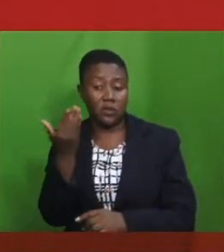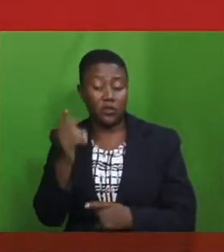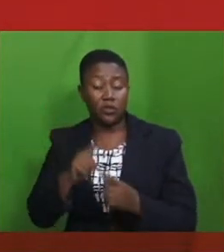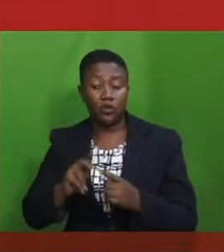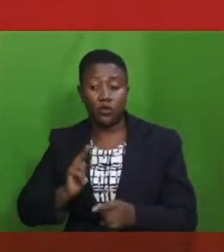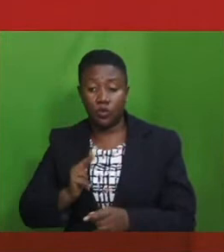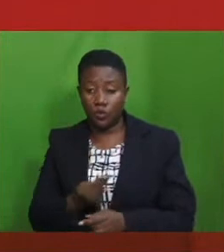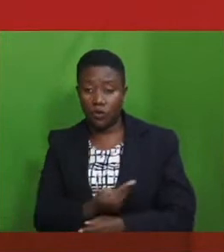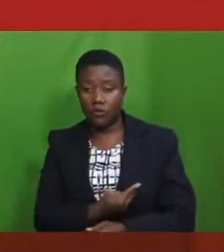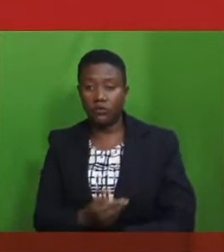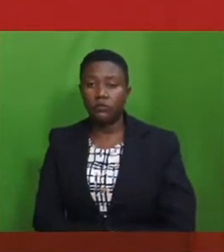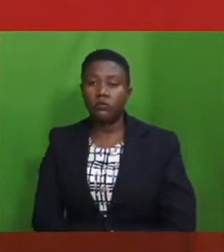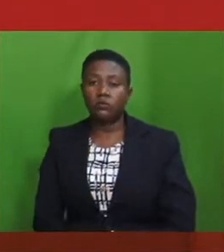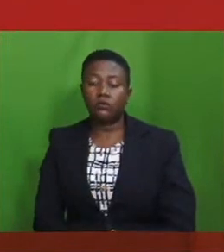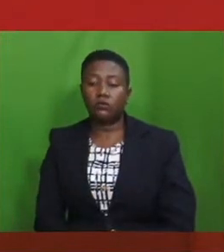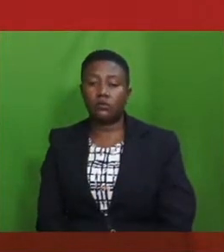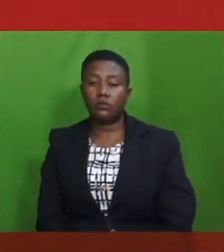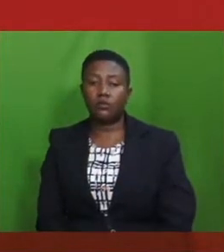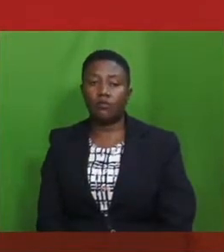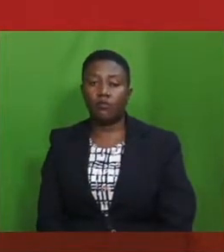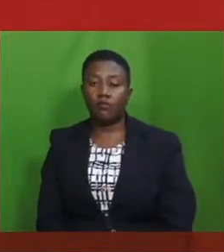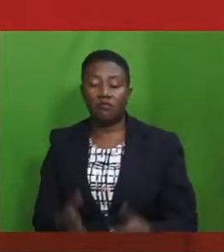You may do so now.